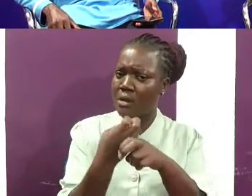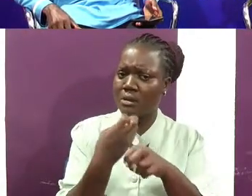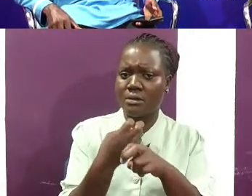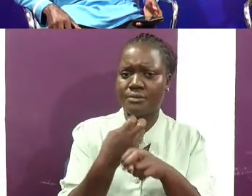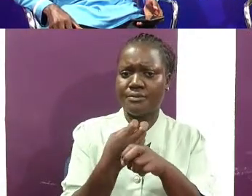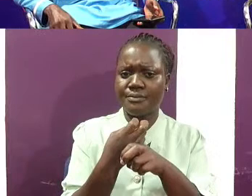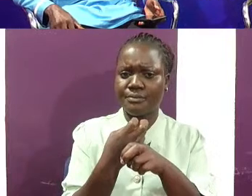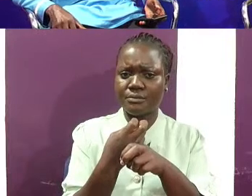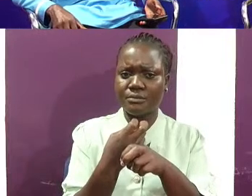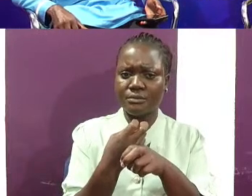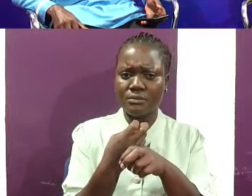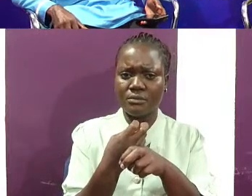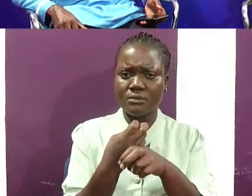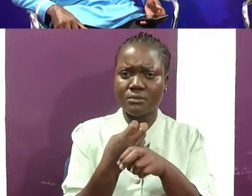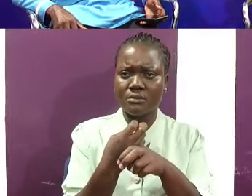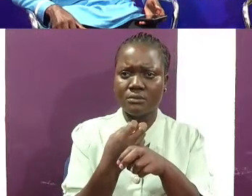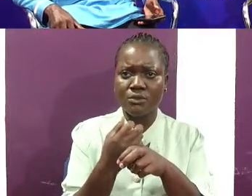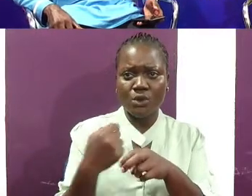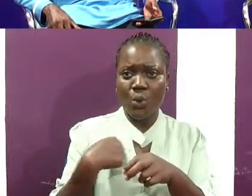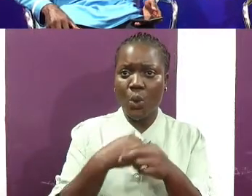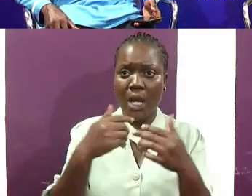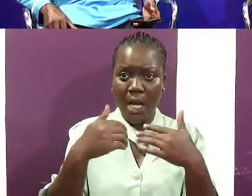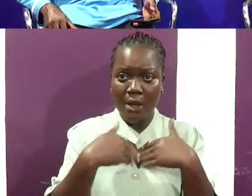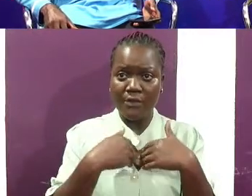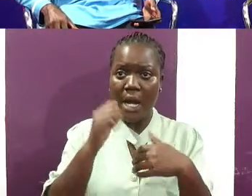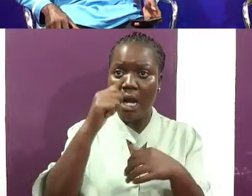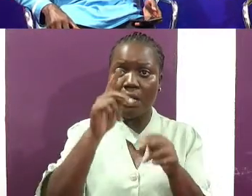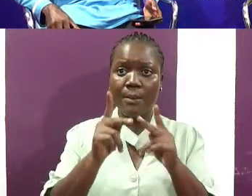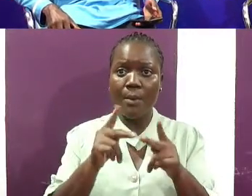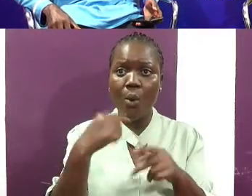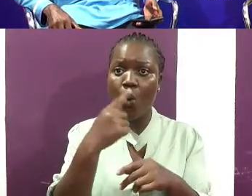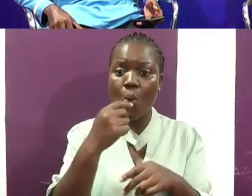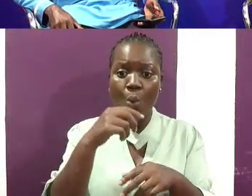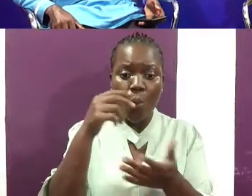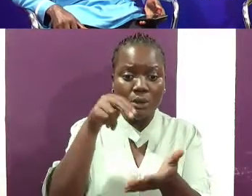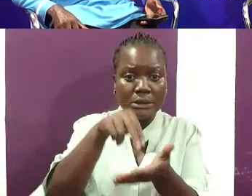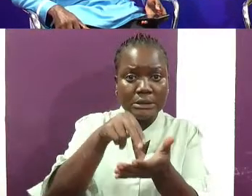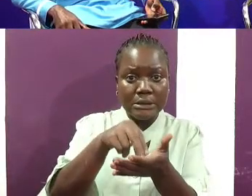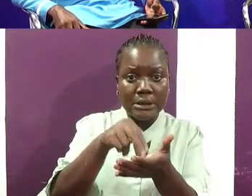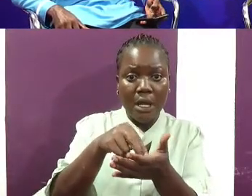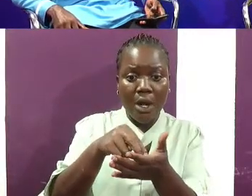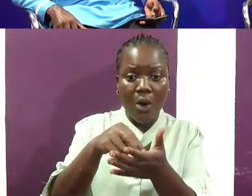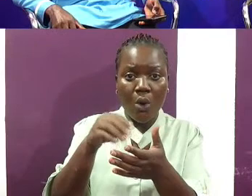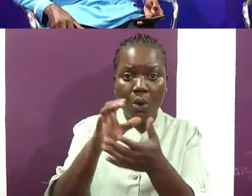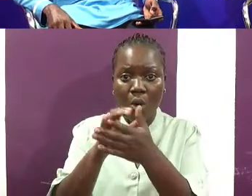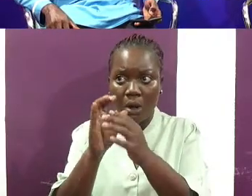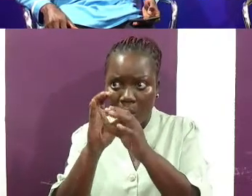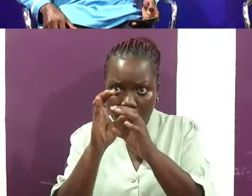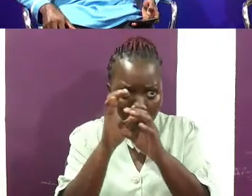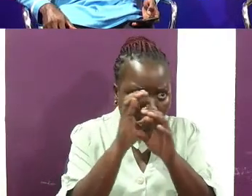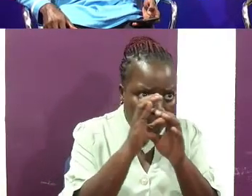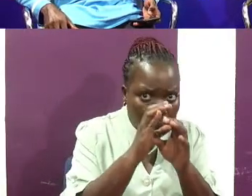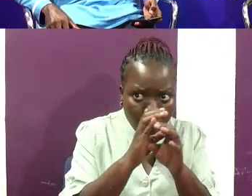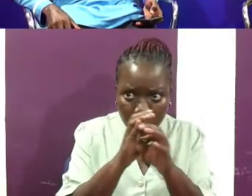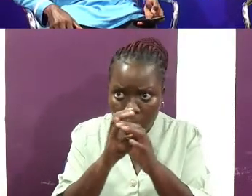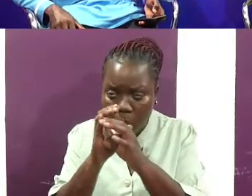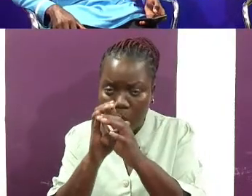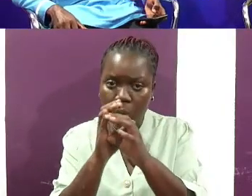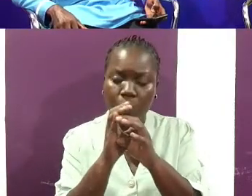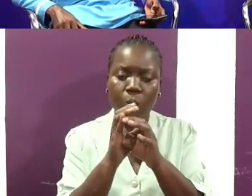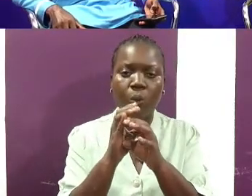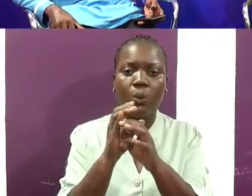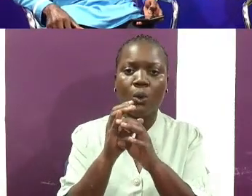ye wonanum bi ohonma o mo gya camera no echi ye wonanum bi ohon so a etwa se wo hye ade no ekom fufuro eti obia wo dwumadie nkakara